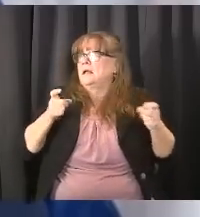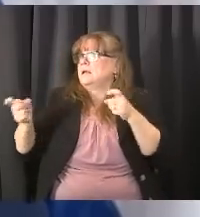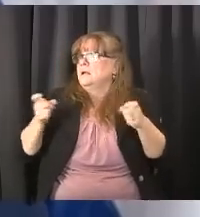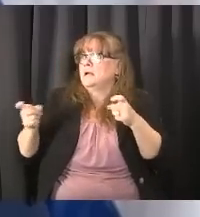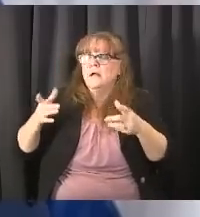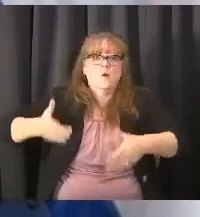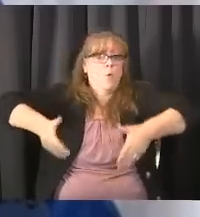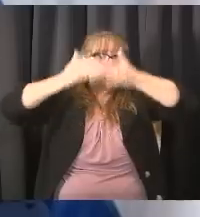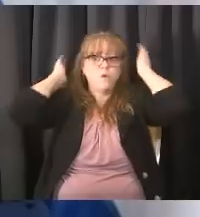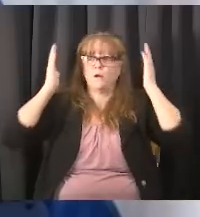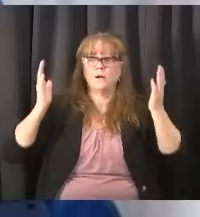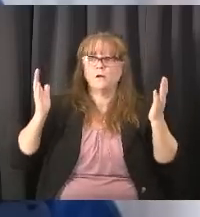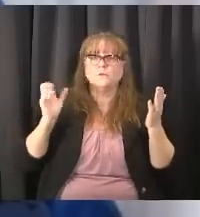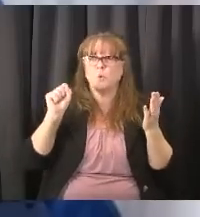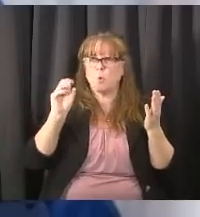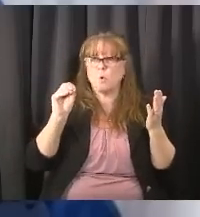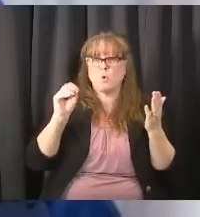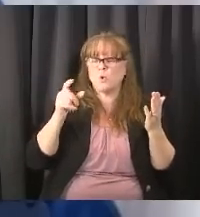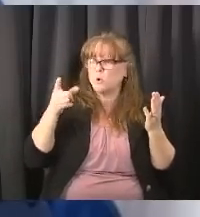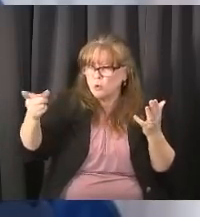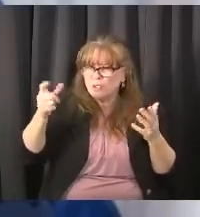schedule vaccines?